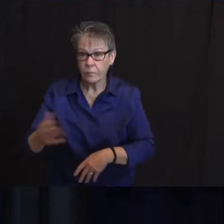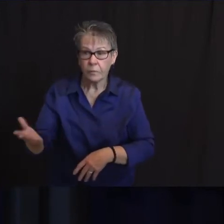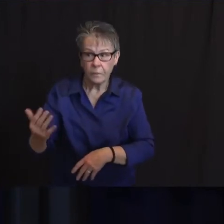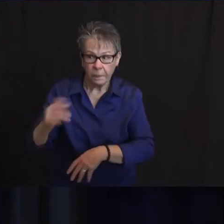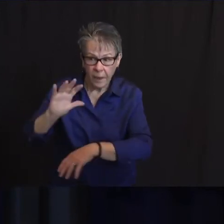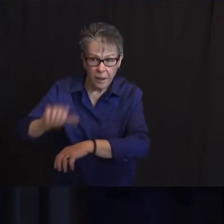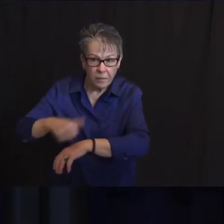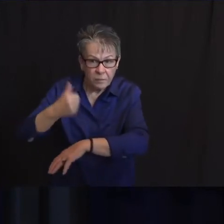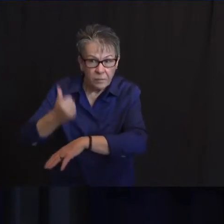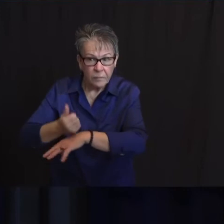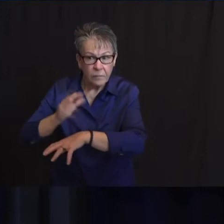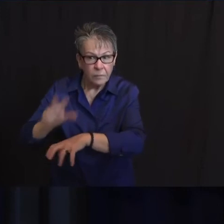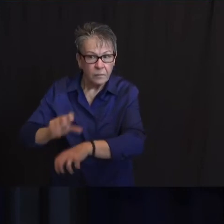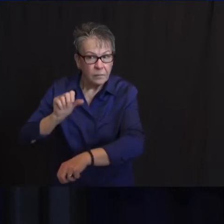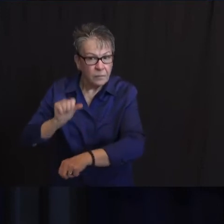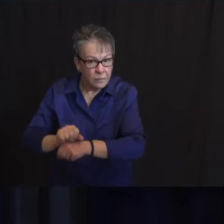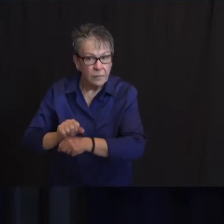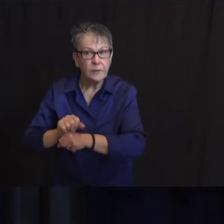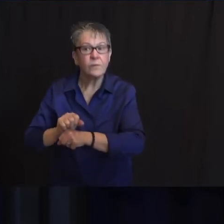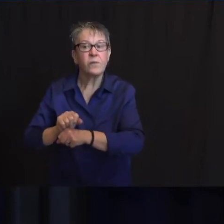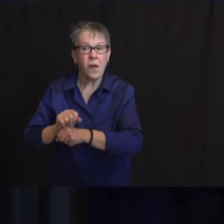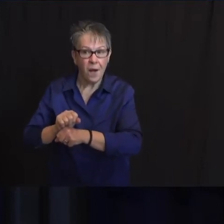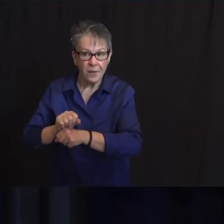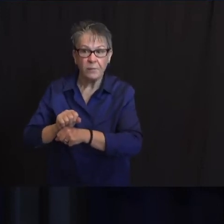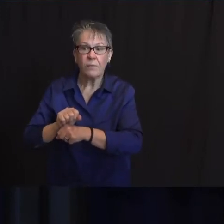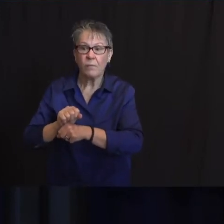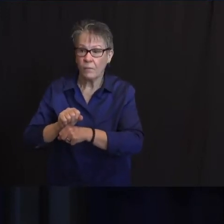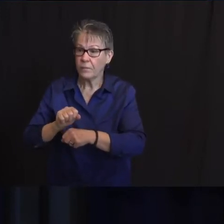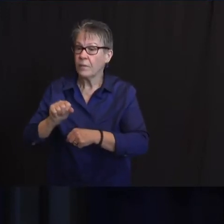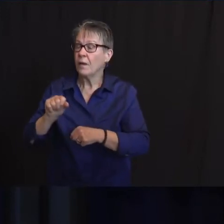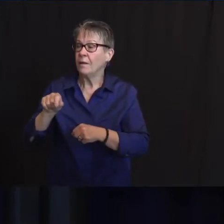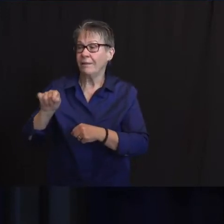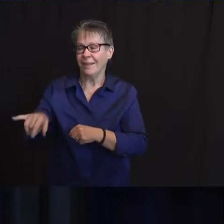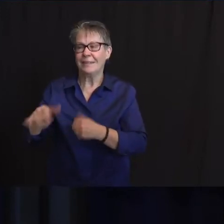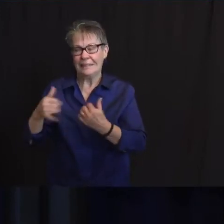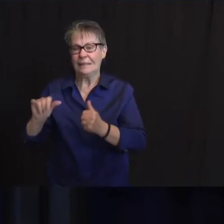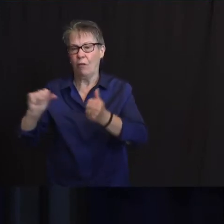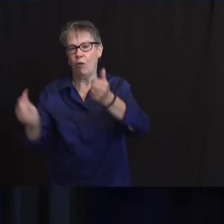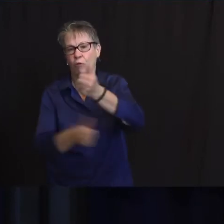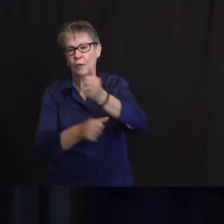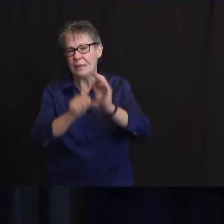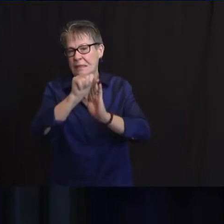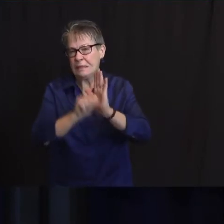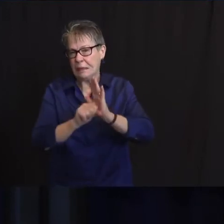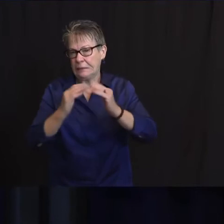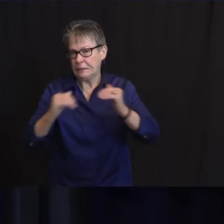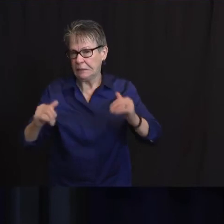are connected to NJVSS. I don't know how many